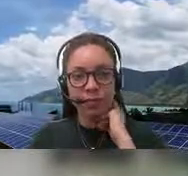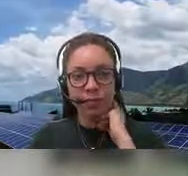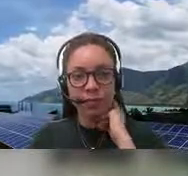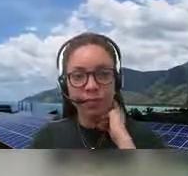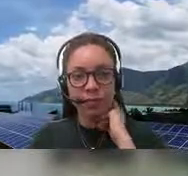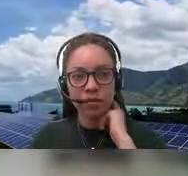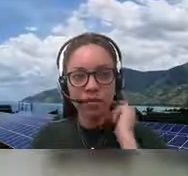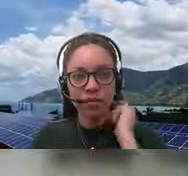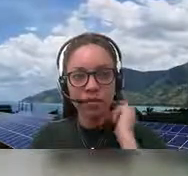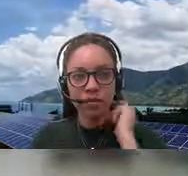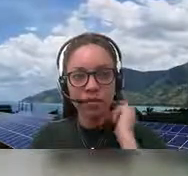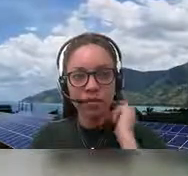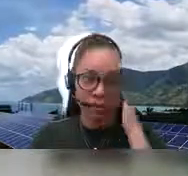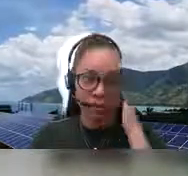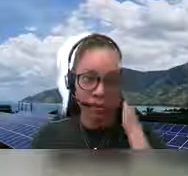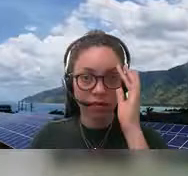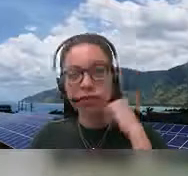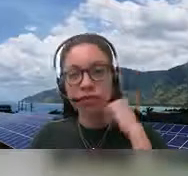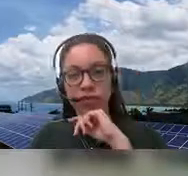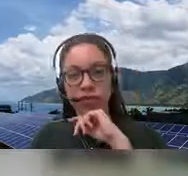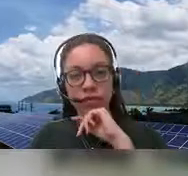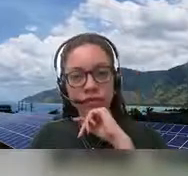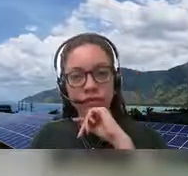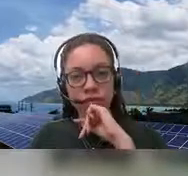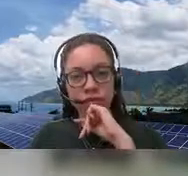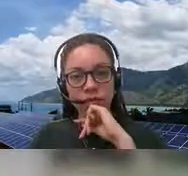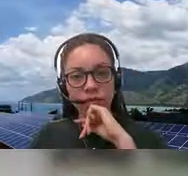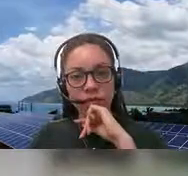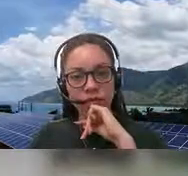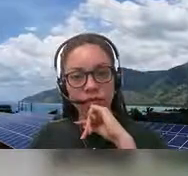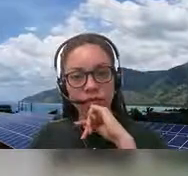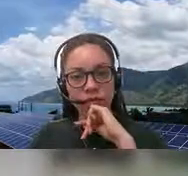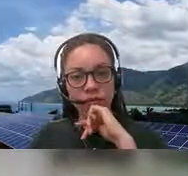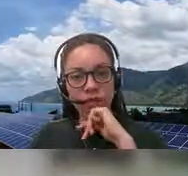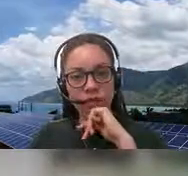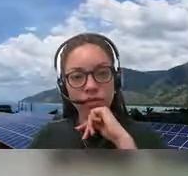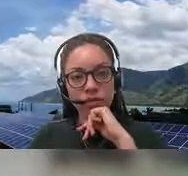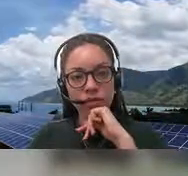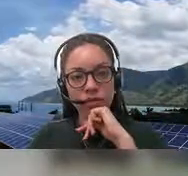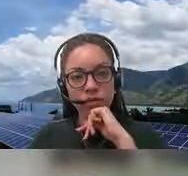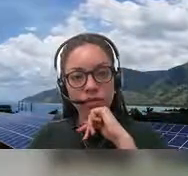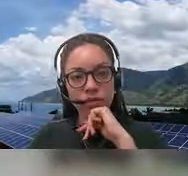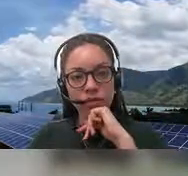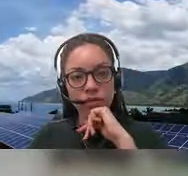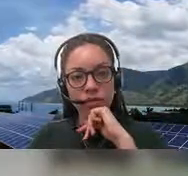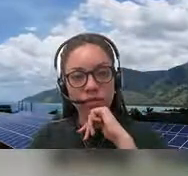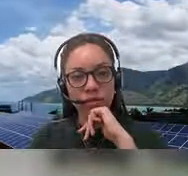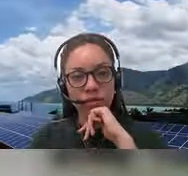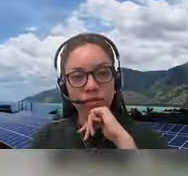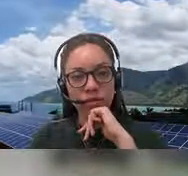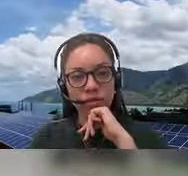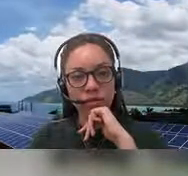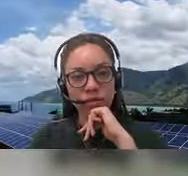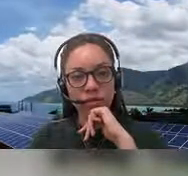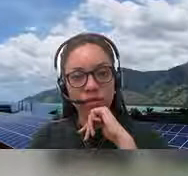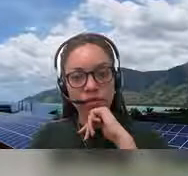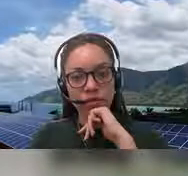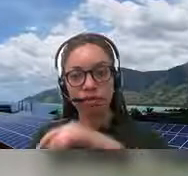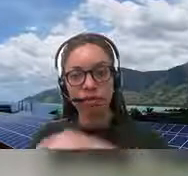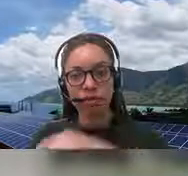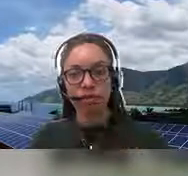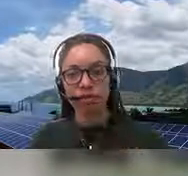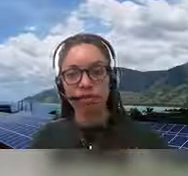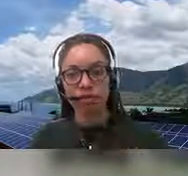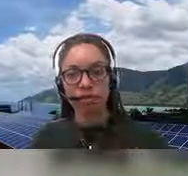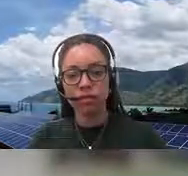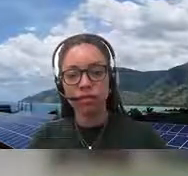doubt about it. And we know that we'll get left behind if we don't do something about it. And with the right technology, we